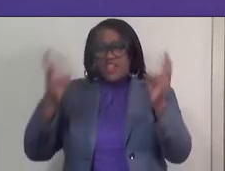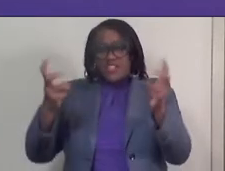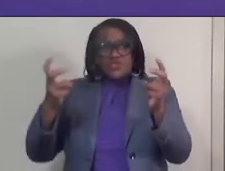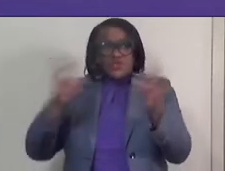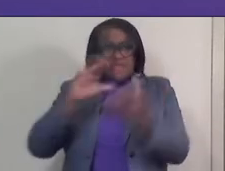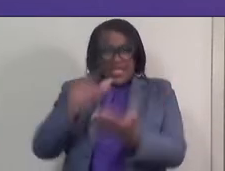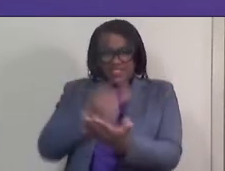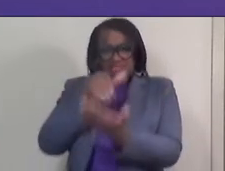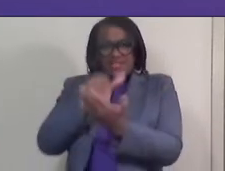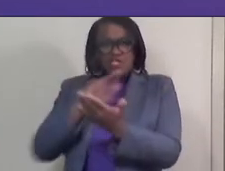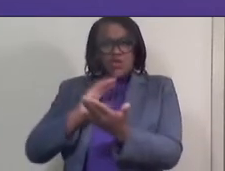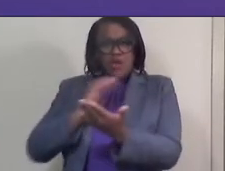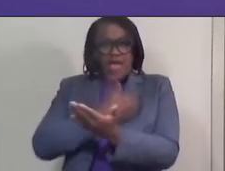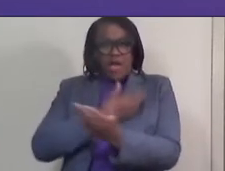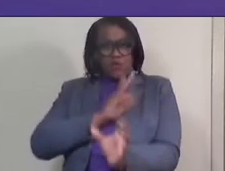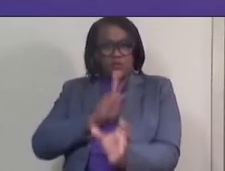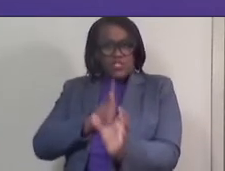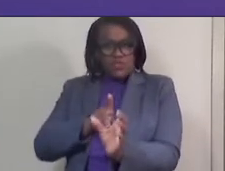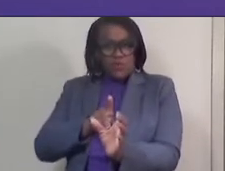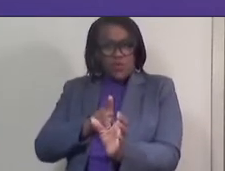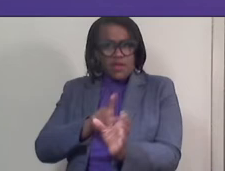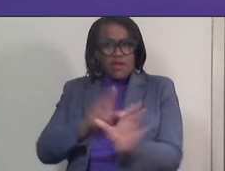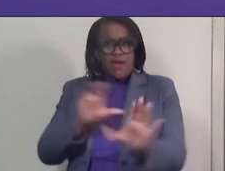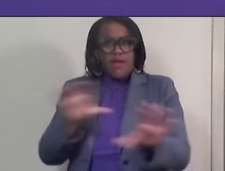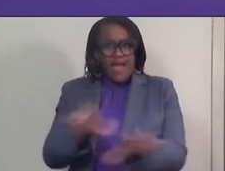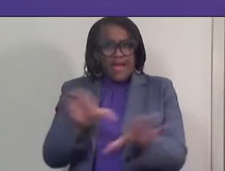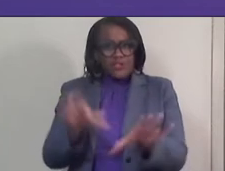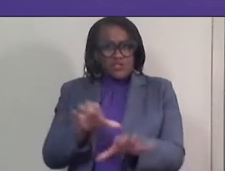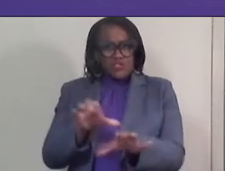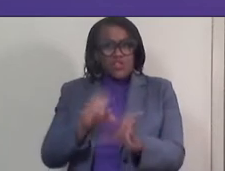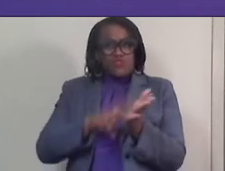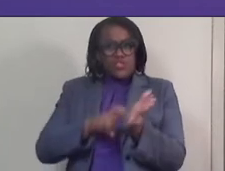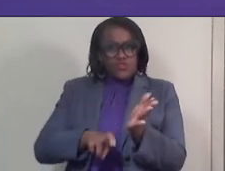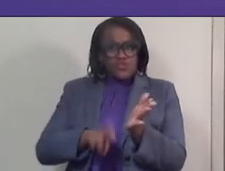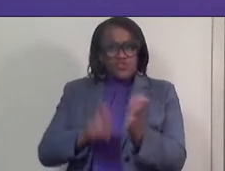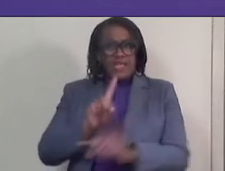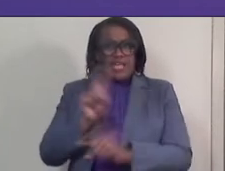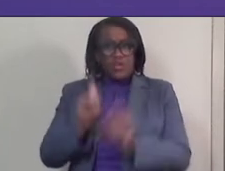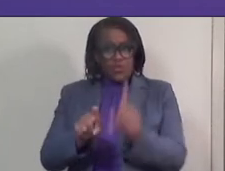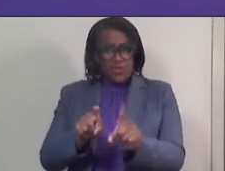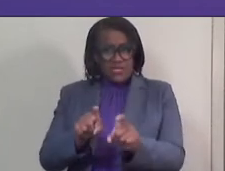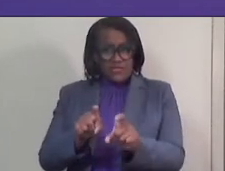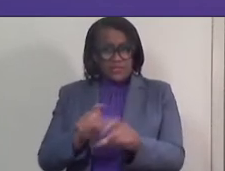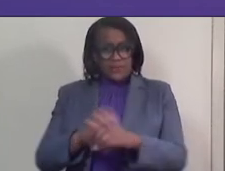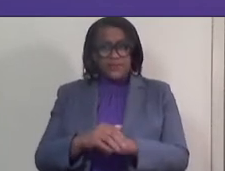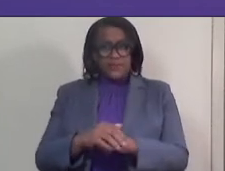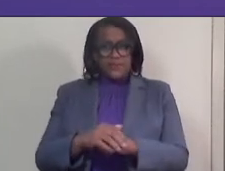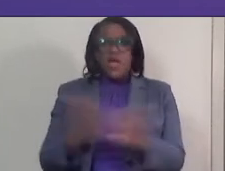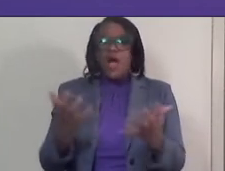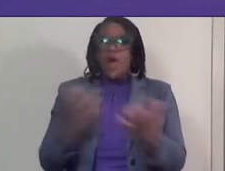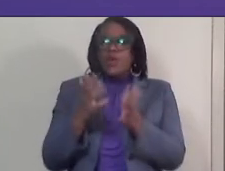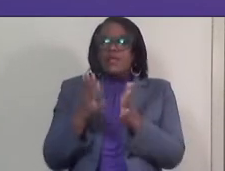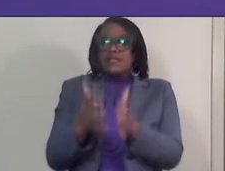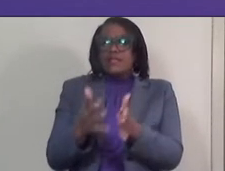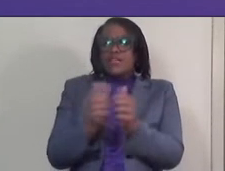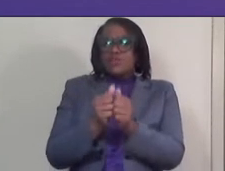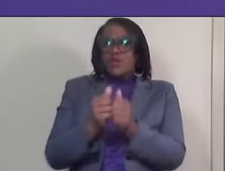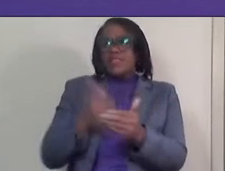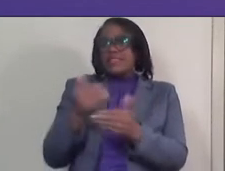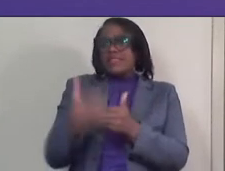center of our participatory action research inquiries. And I want to leave you all with the next